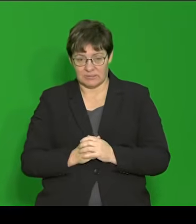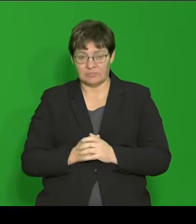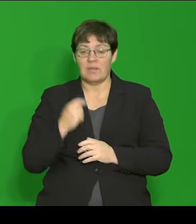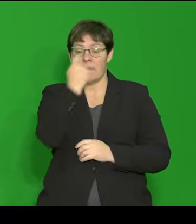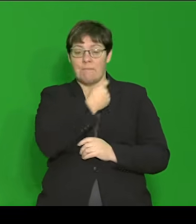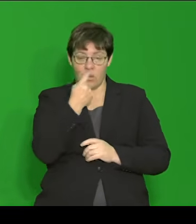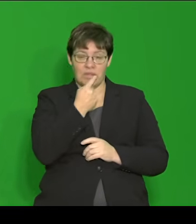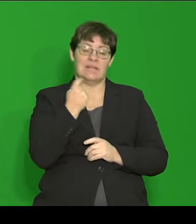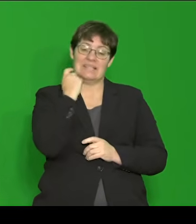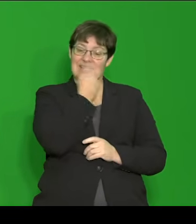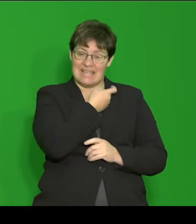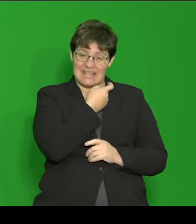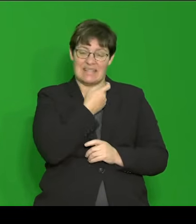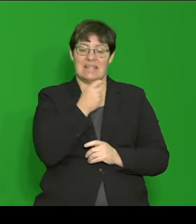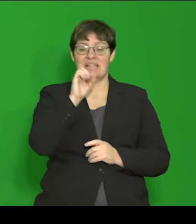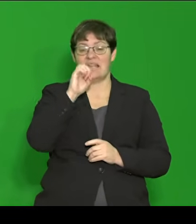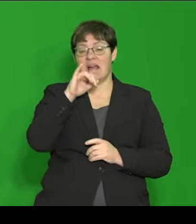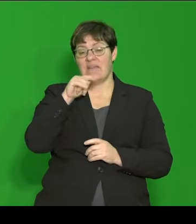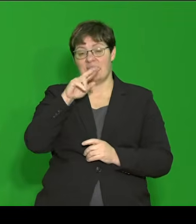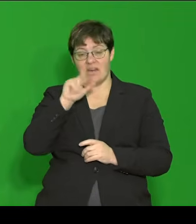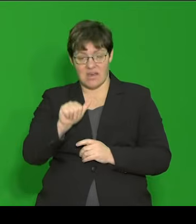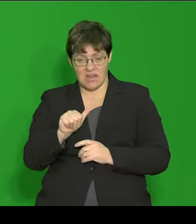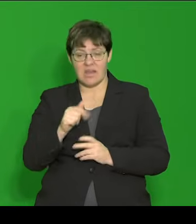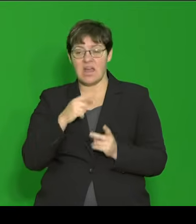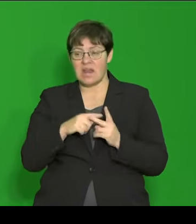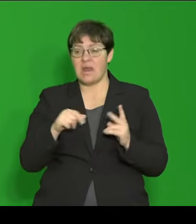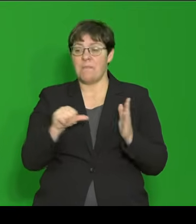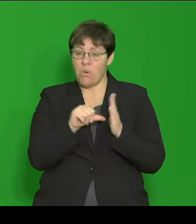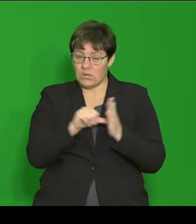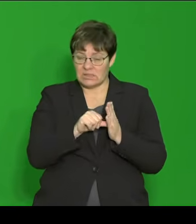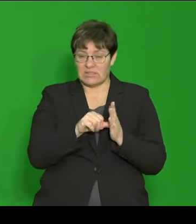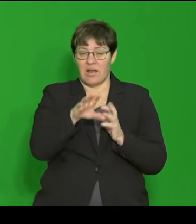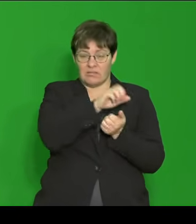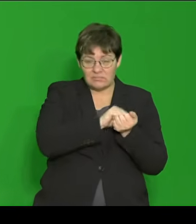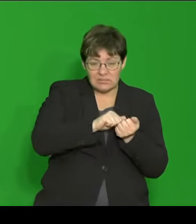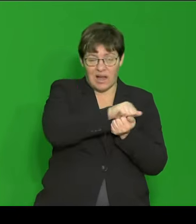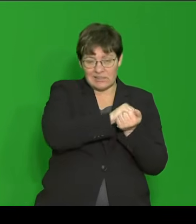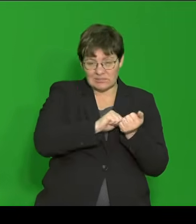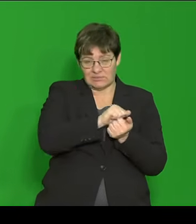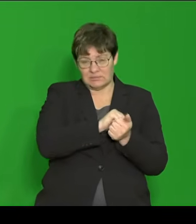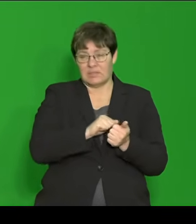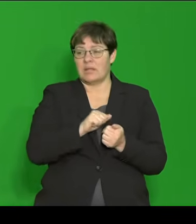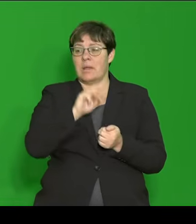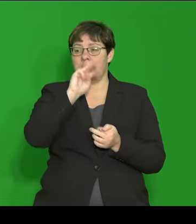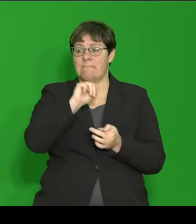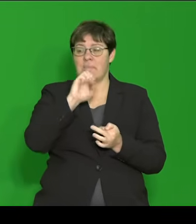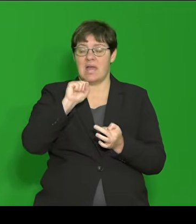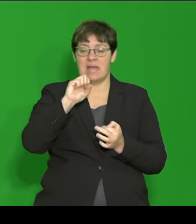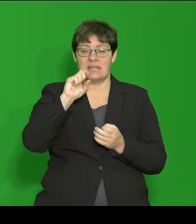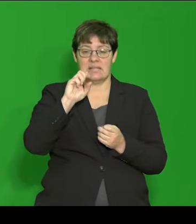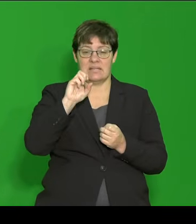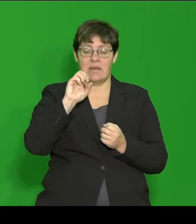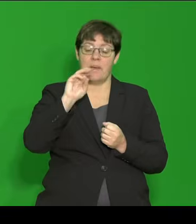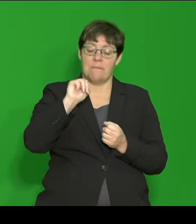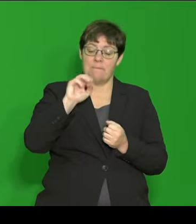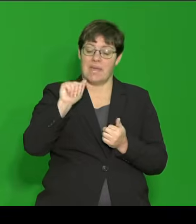mouth, the teeth, the saliva, as well as the tongue play an important role in a process called mastication. I